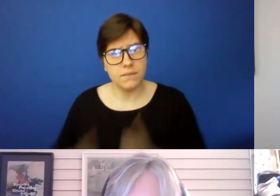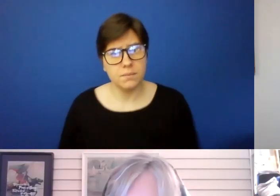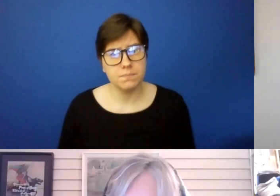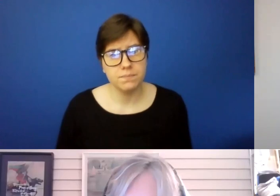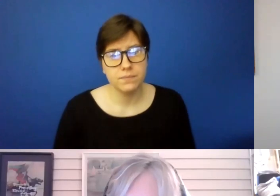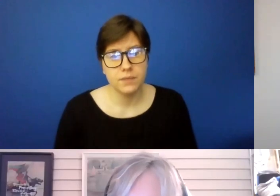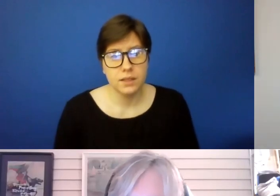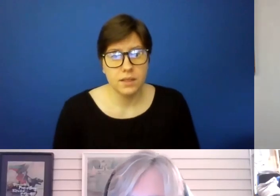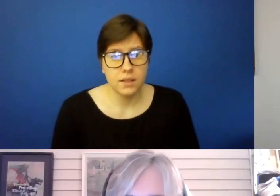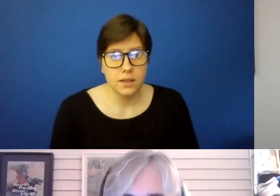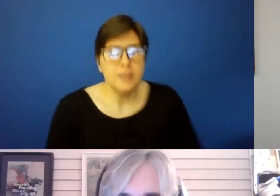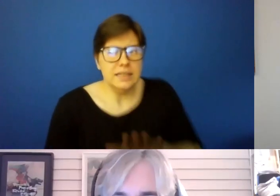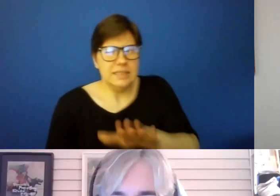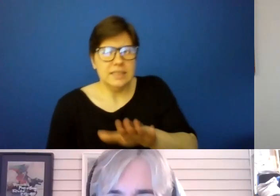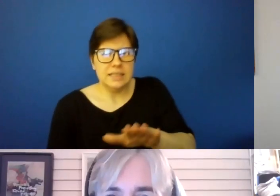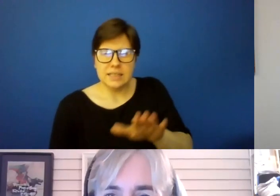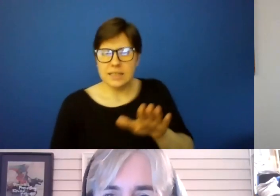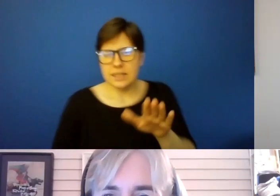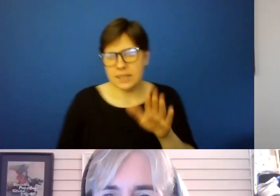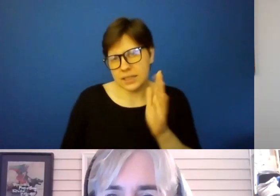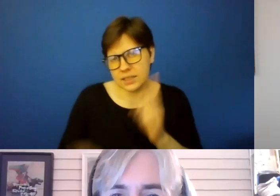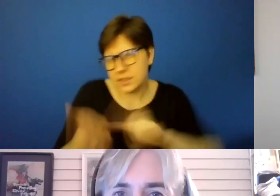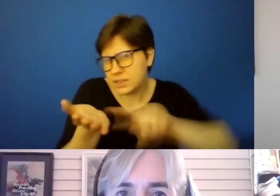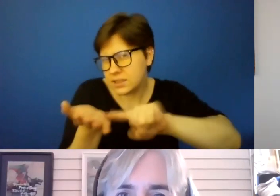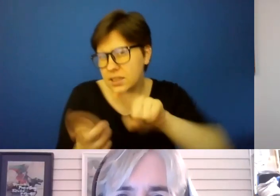Okay, so let me pursue this this from